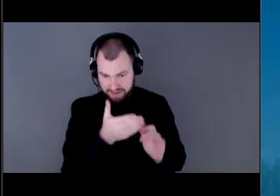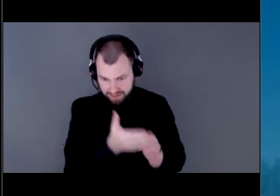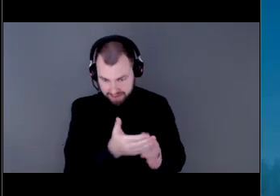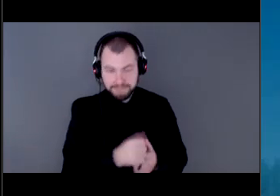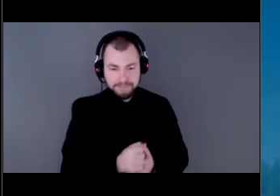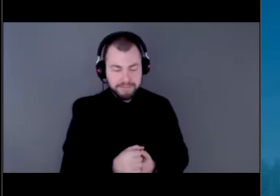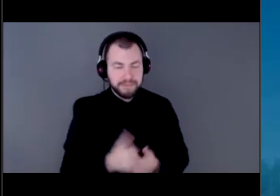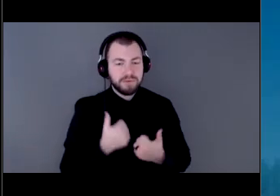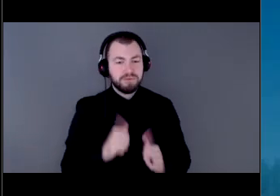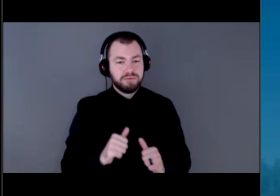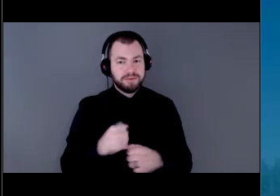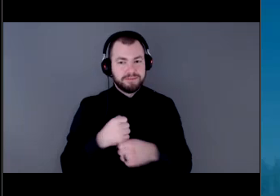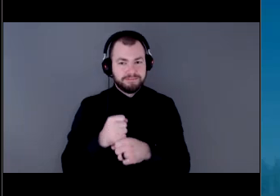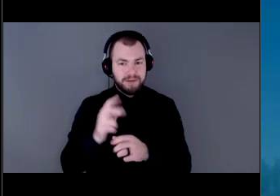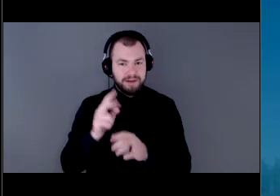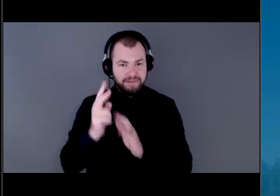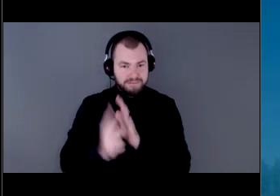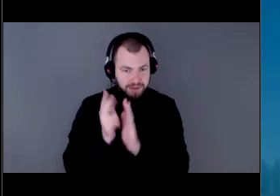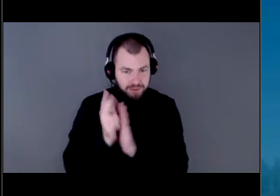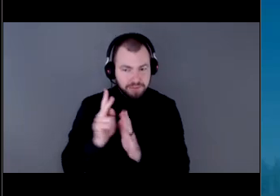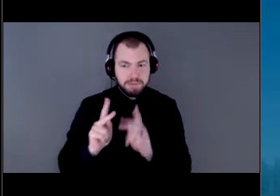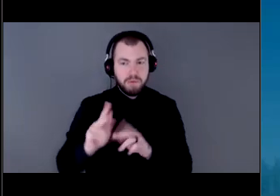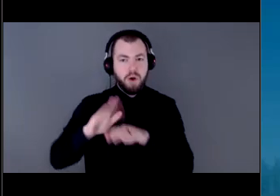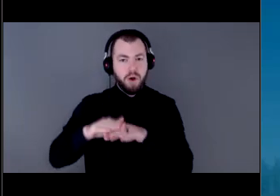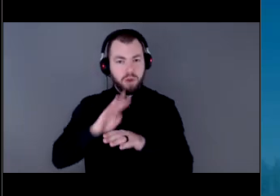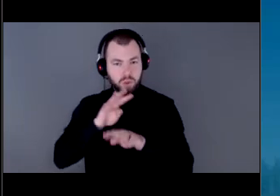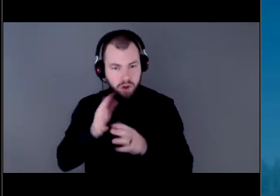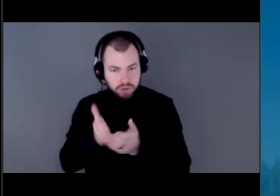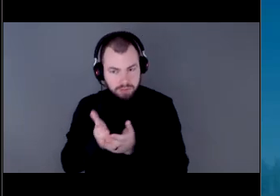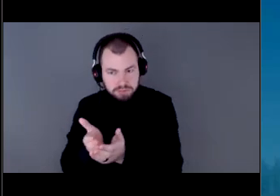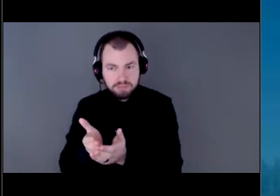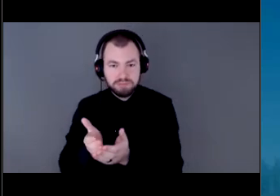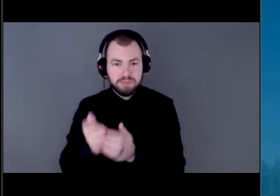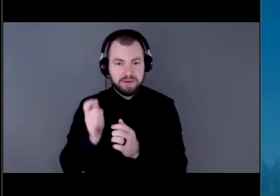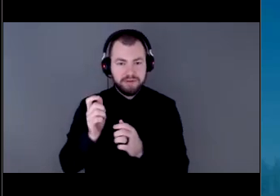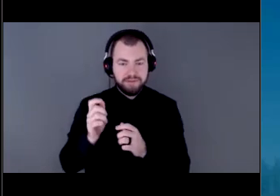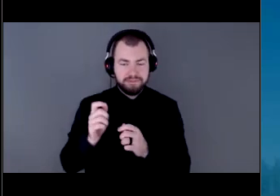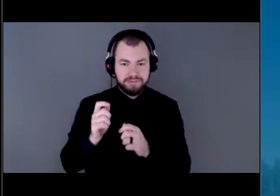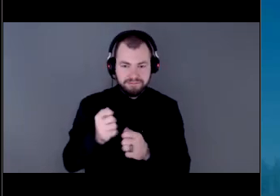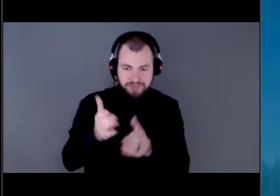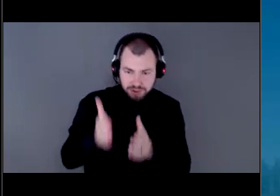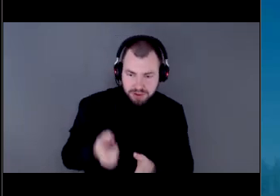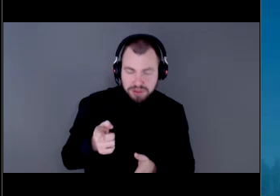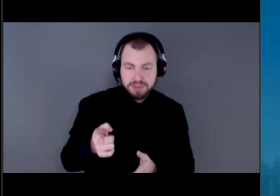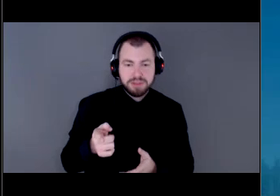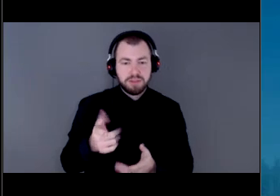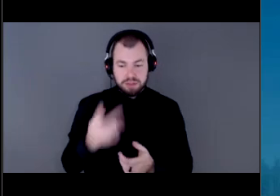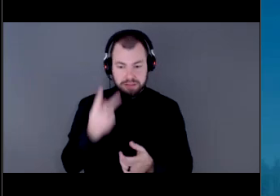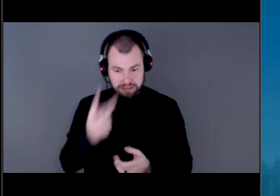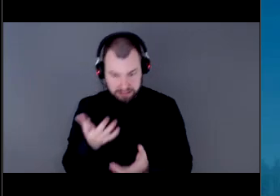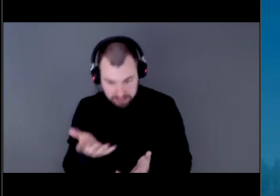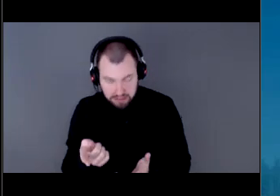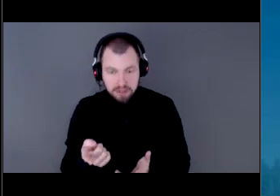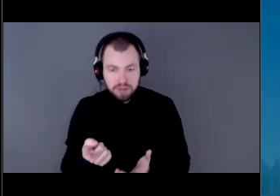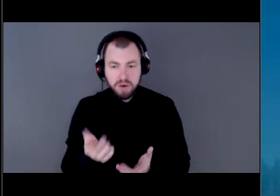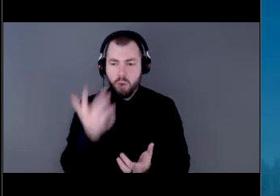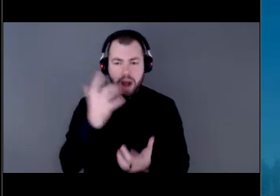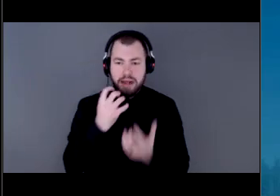from people out on the water, fishermen, what they're observing out there, what they're doing about it, why they care about the